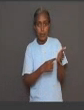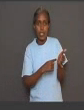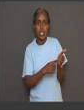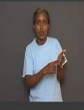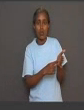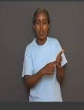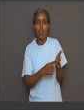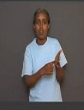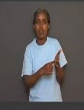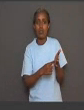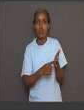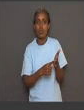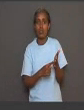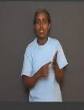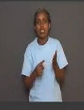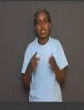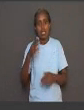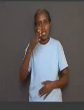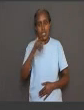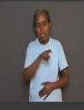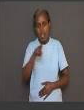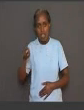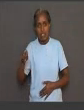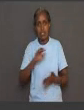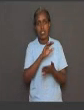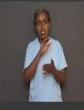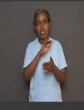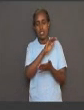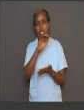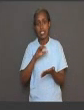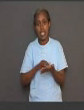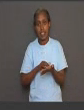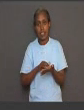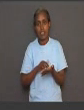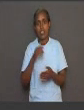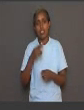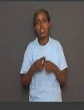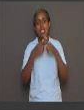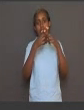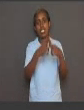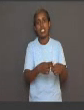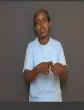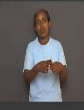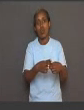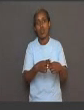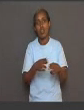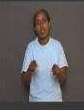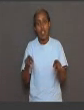perpendicular to the transverse axis at the center is called the